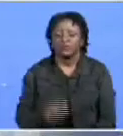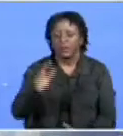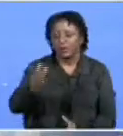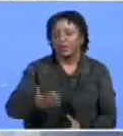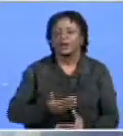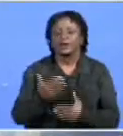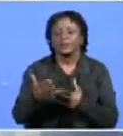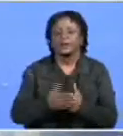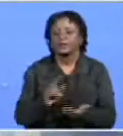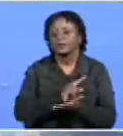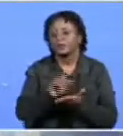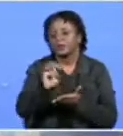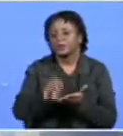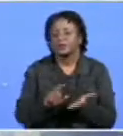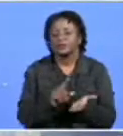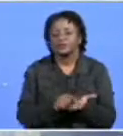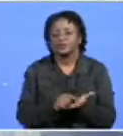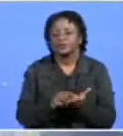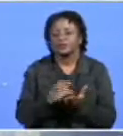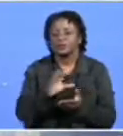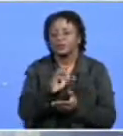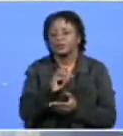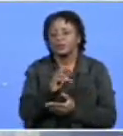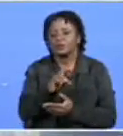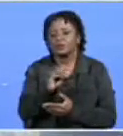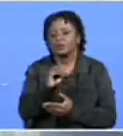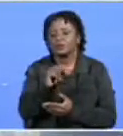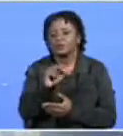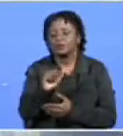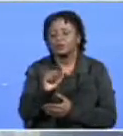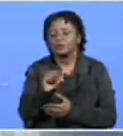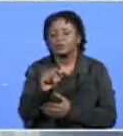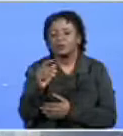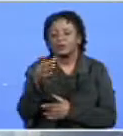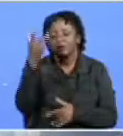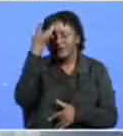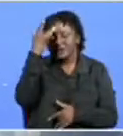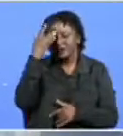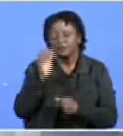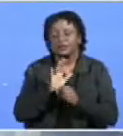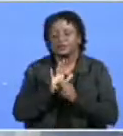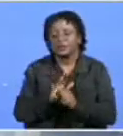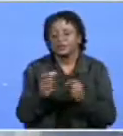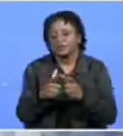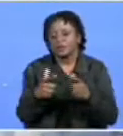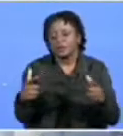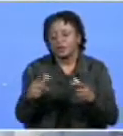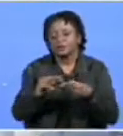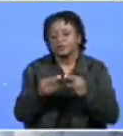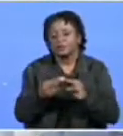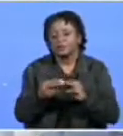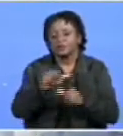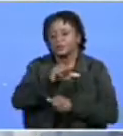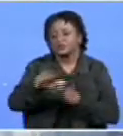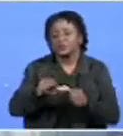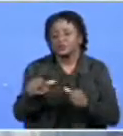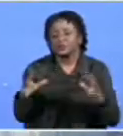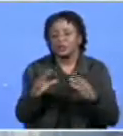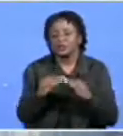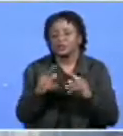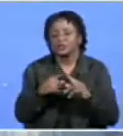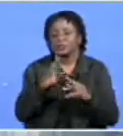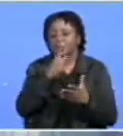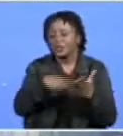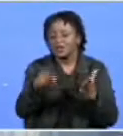Welcome back to the weekend edition. The coronavirus has forced a large number of social gatherings to either be canceled or reduced to